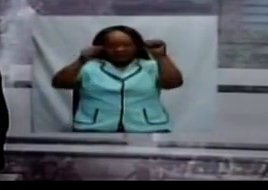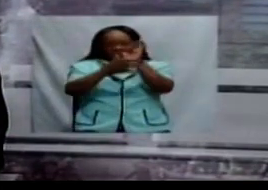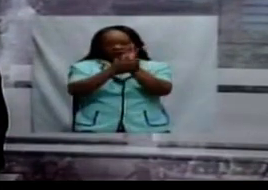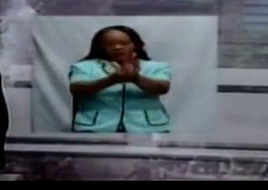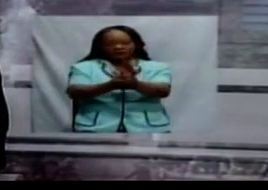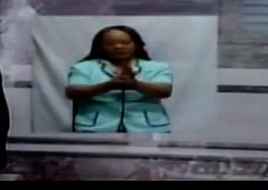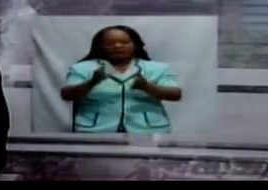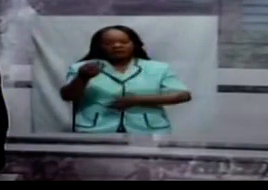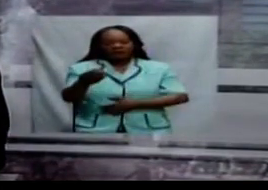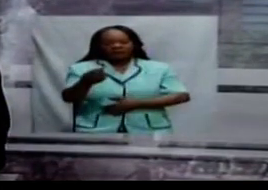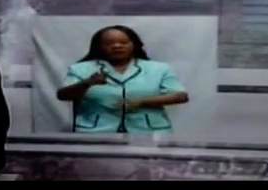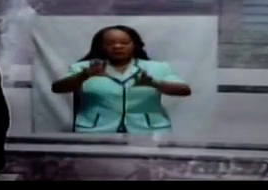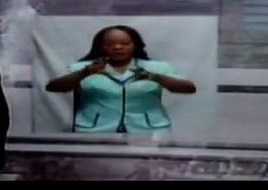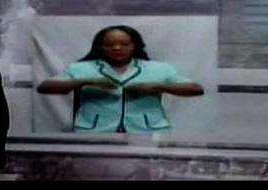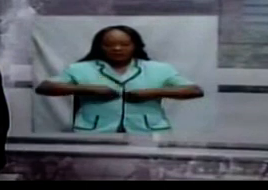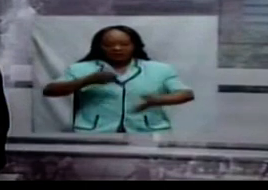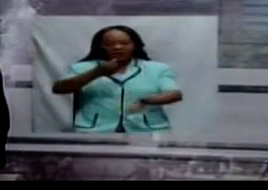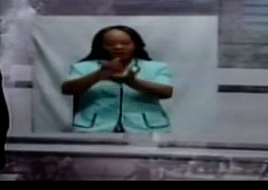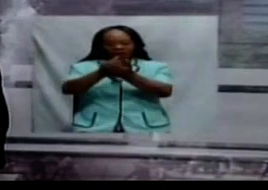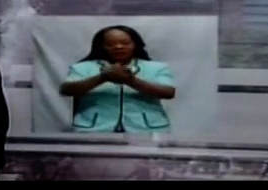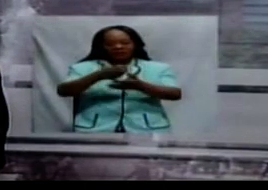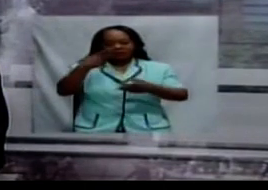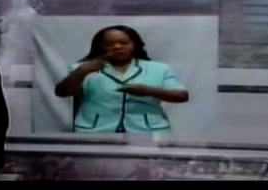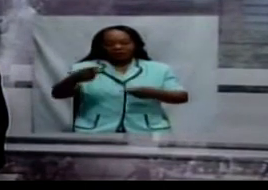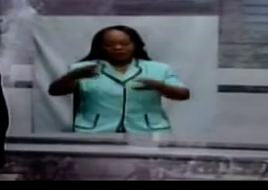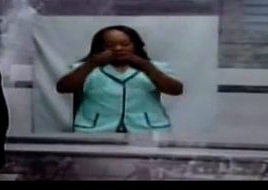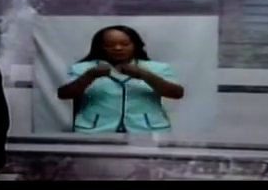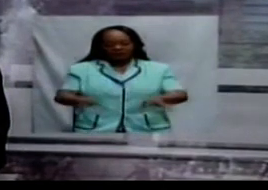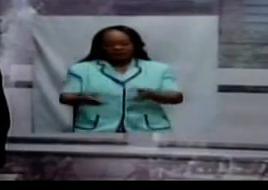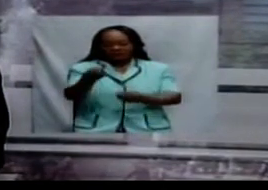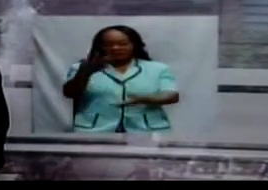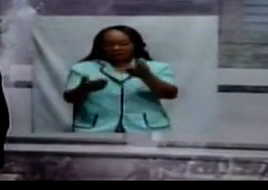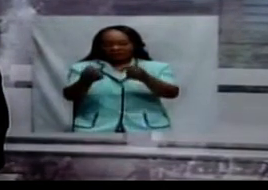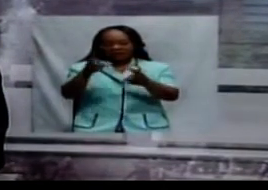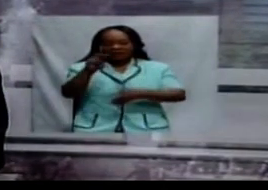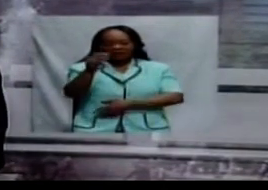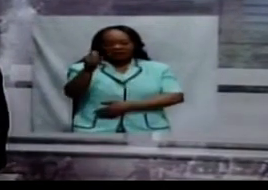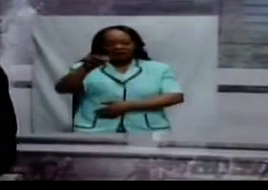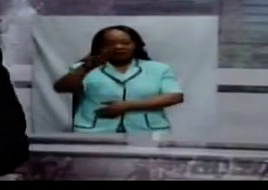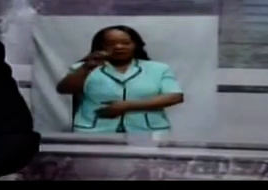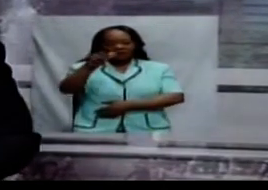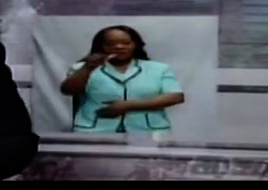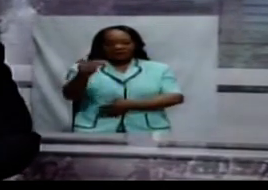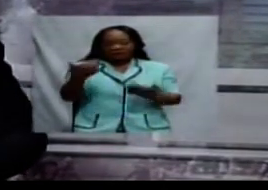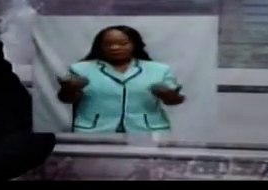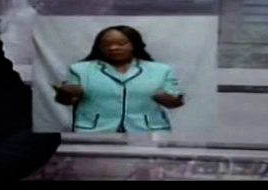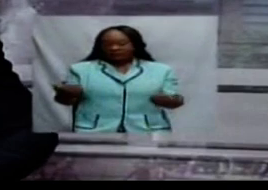Empowerment Initiative to consider helping those who lost property through the fire that engulfed Kamwala Market recently.